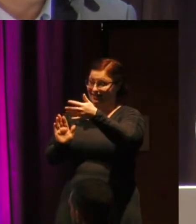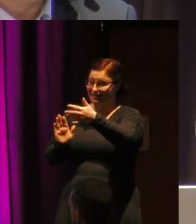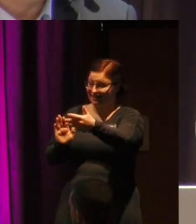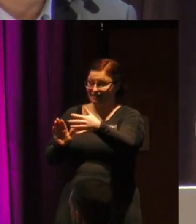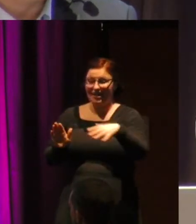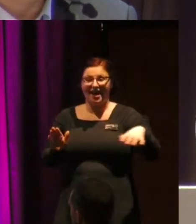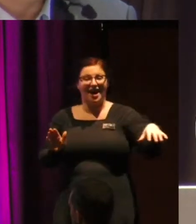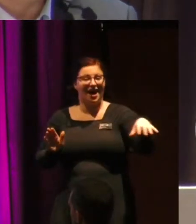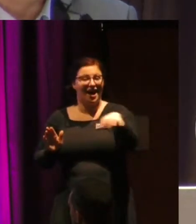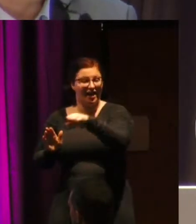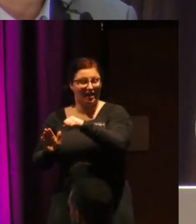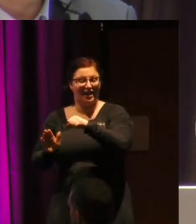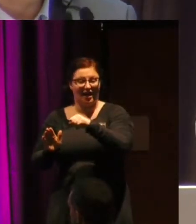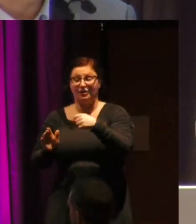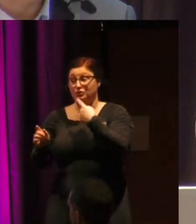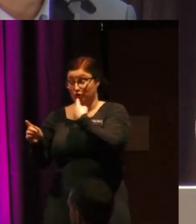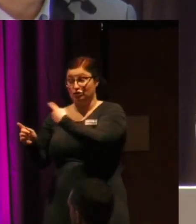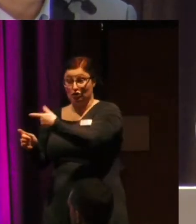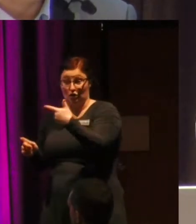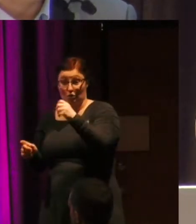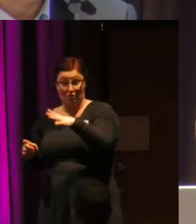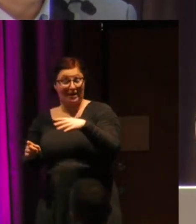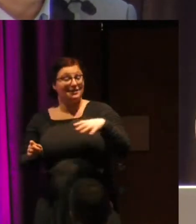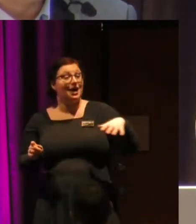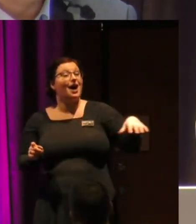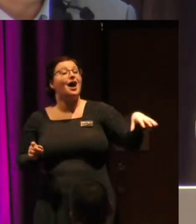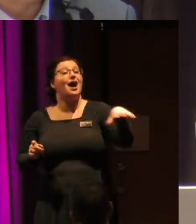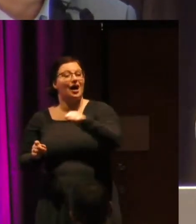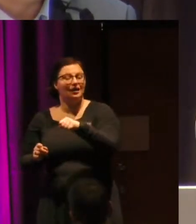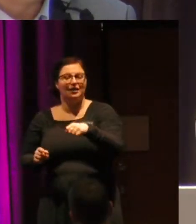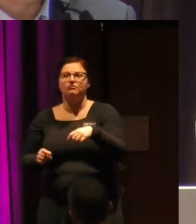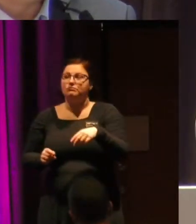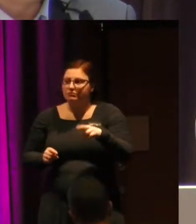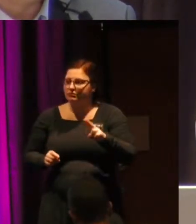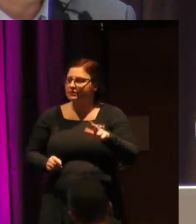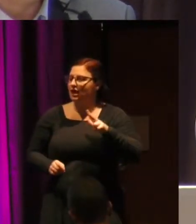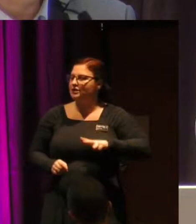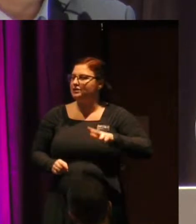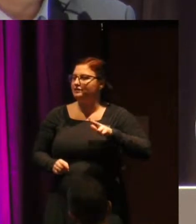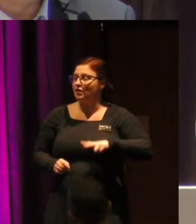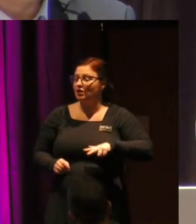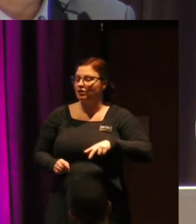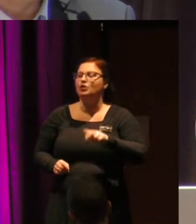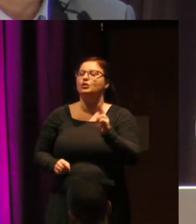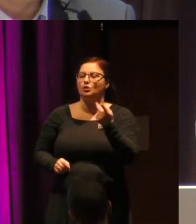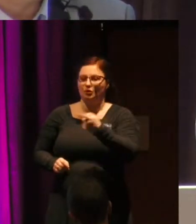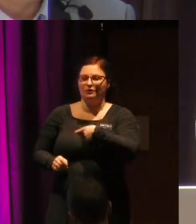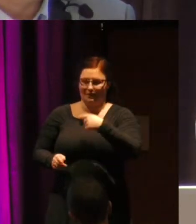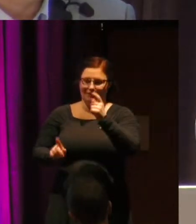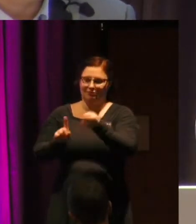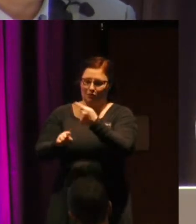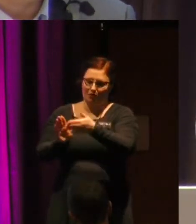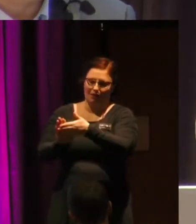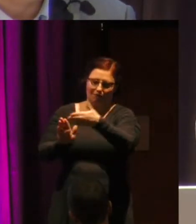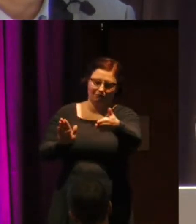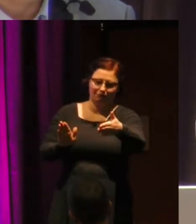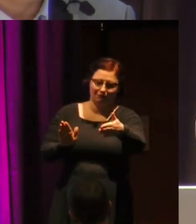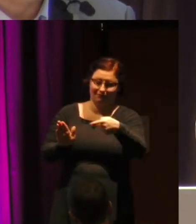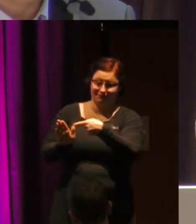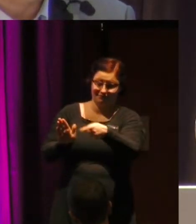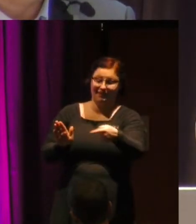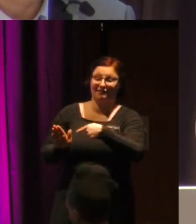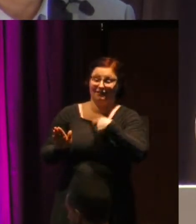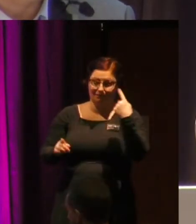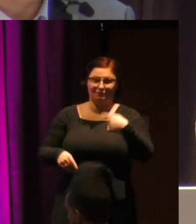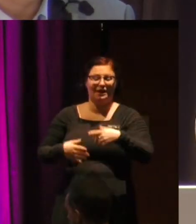in, it's all of us the responsibility. And I think we are in that time now that all of us has to